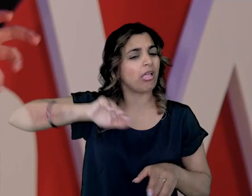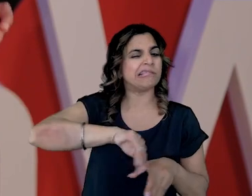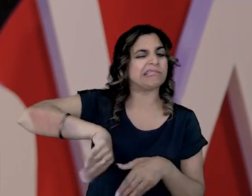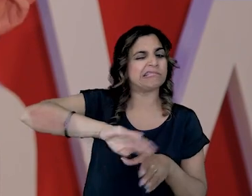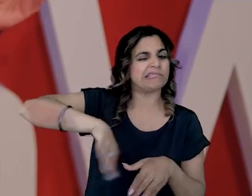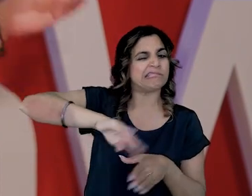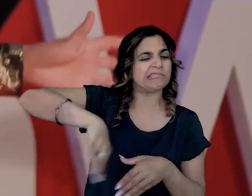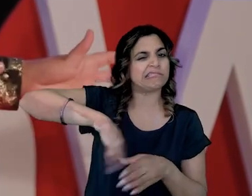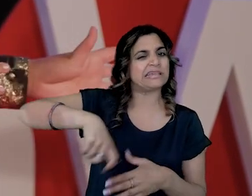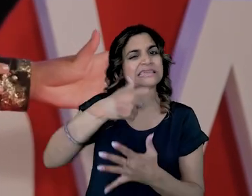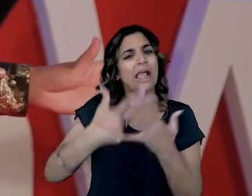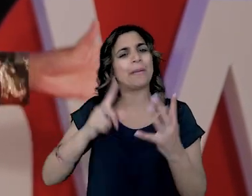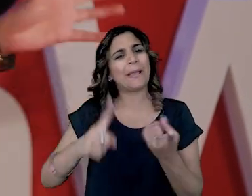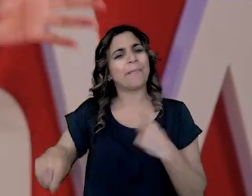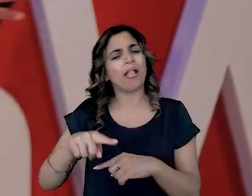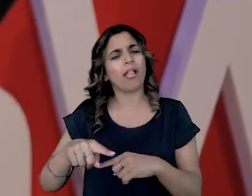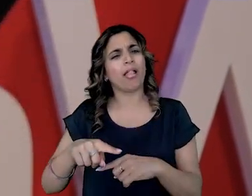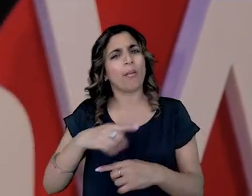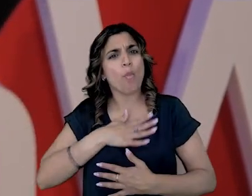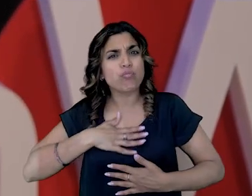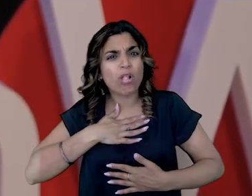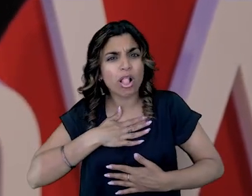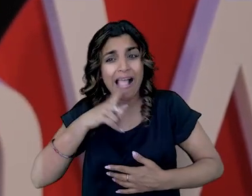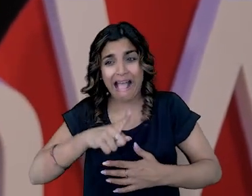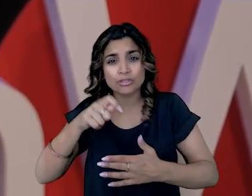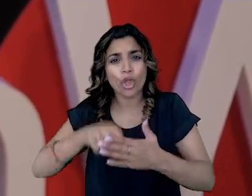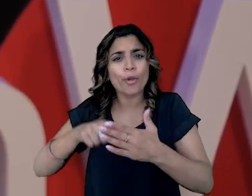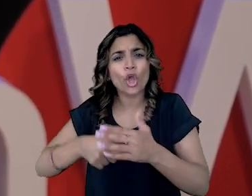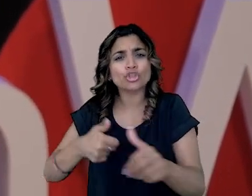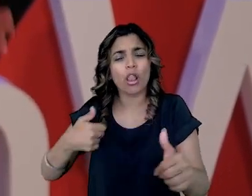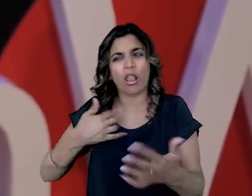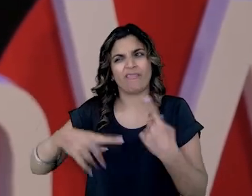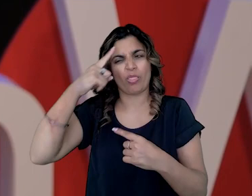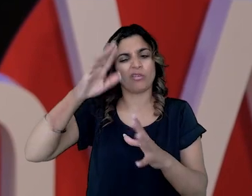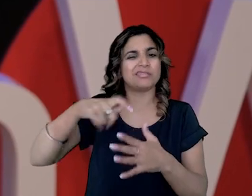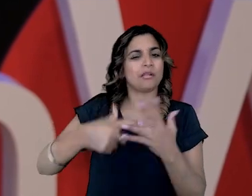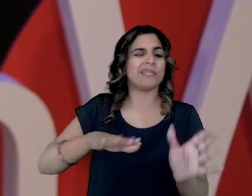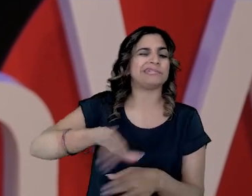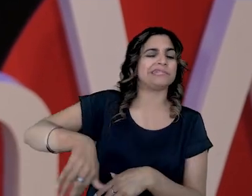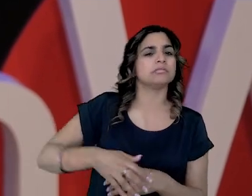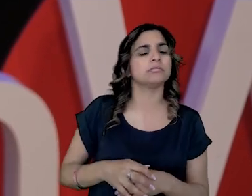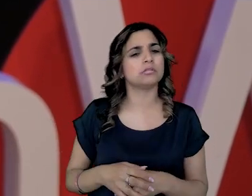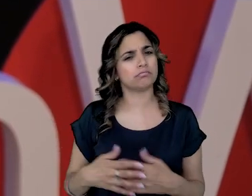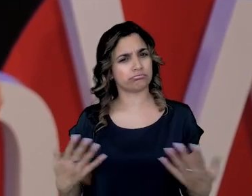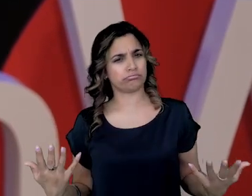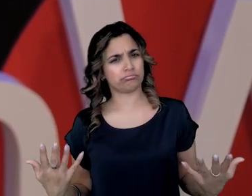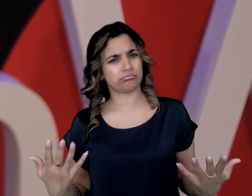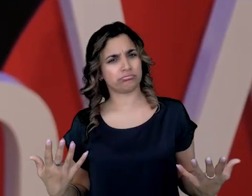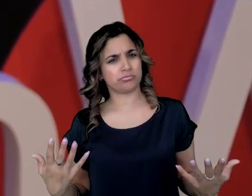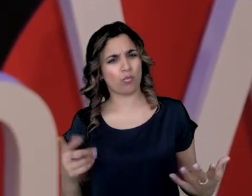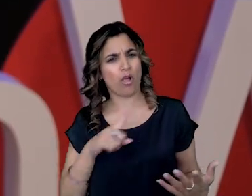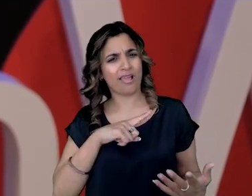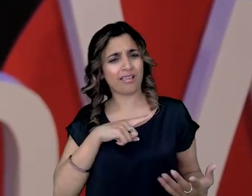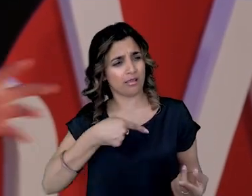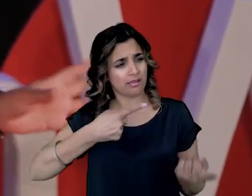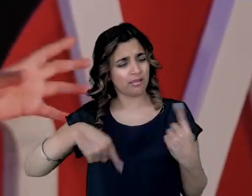people purely for commercial reasons let alone moral reasons just goes to show how we as disabled